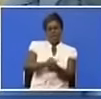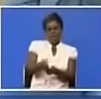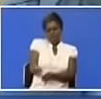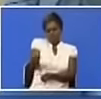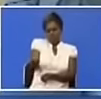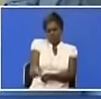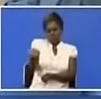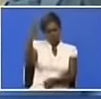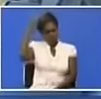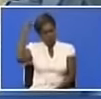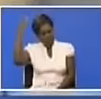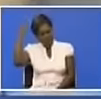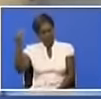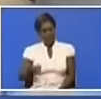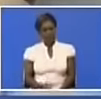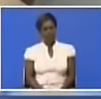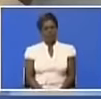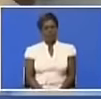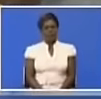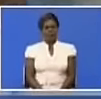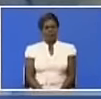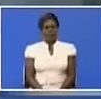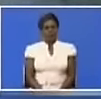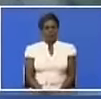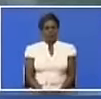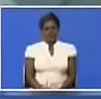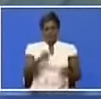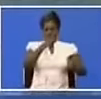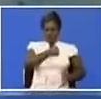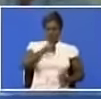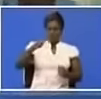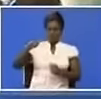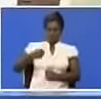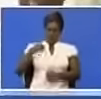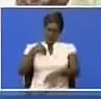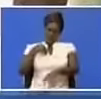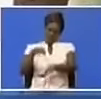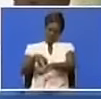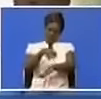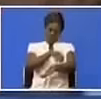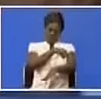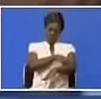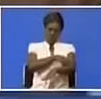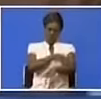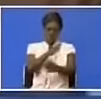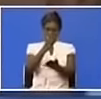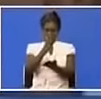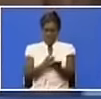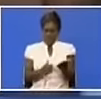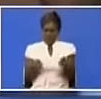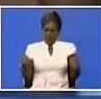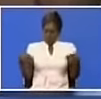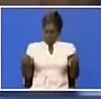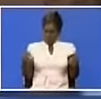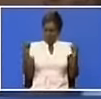Ade base inside Somalia. The soldiers, nursing several wounds and some still visibly shaken,